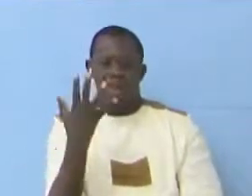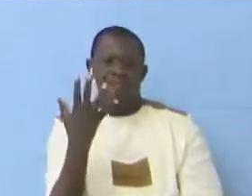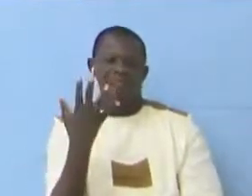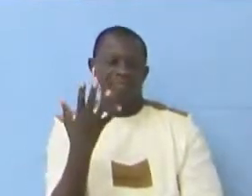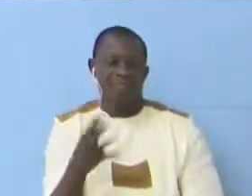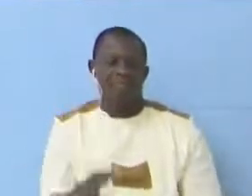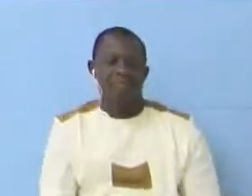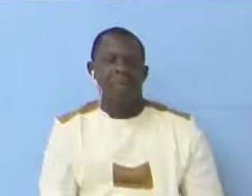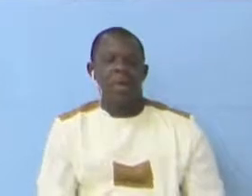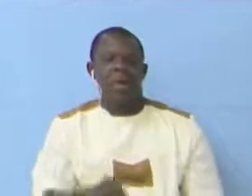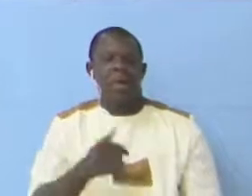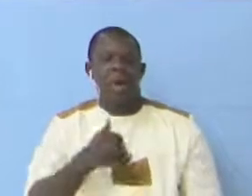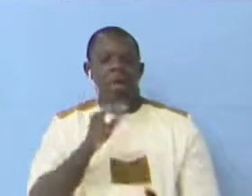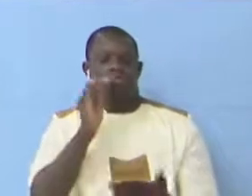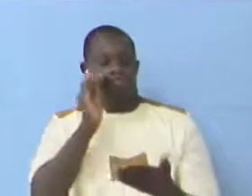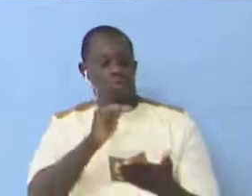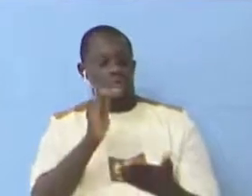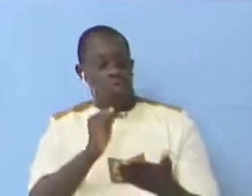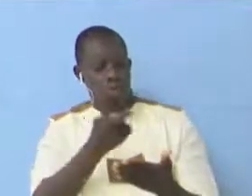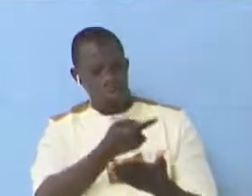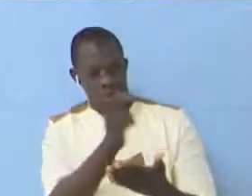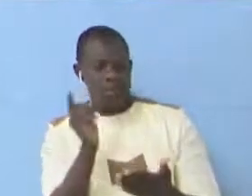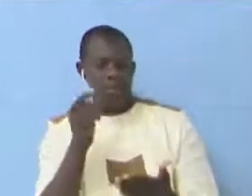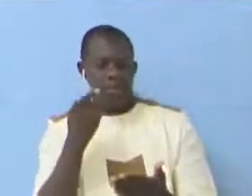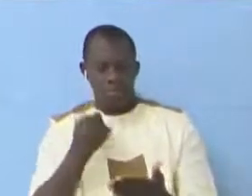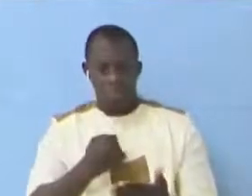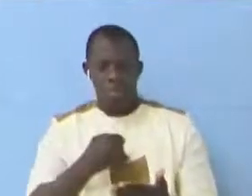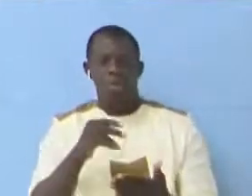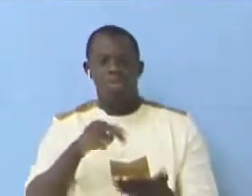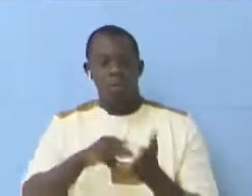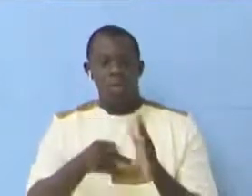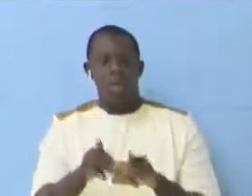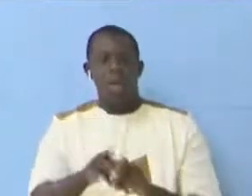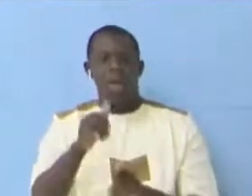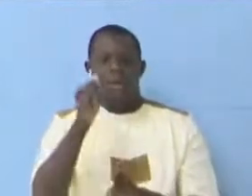Well, I would call them illegal migrants. 2005.